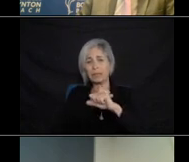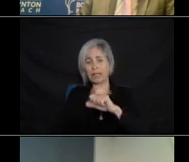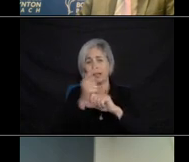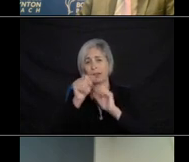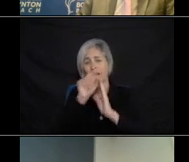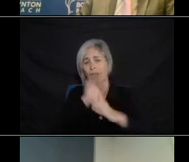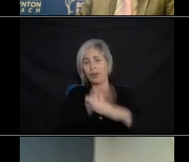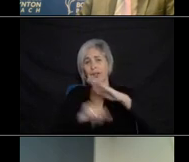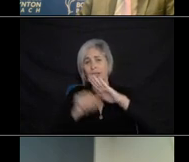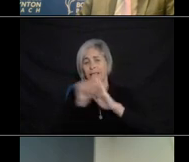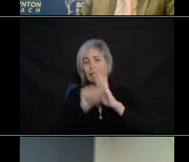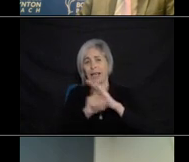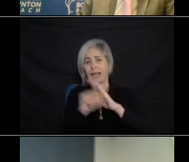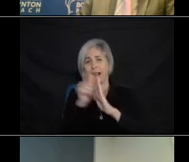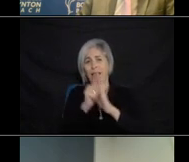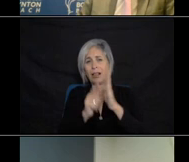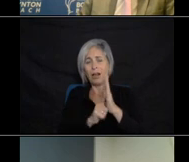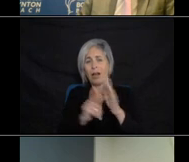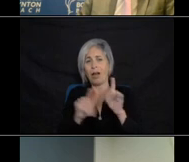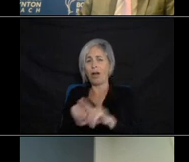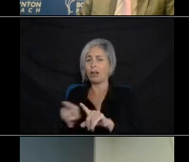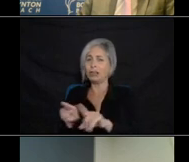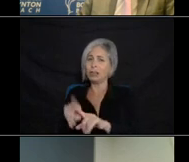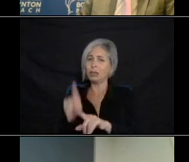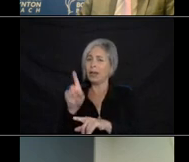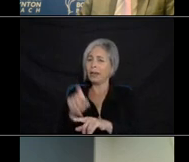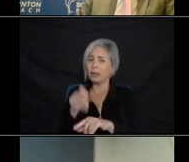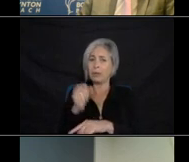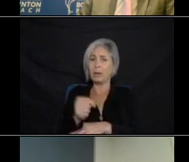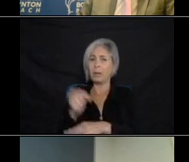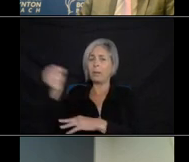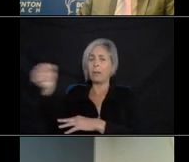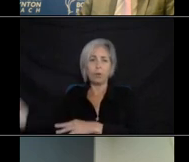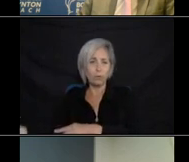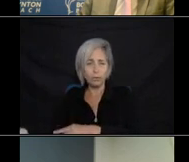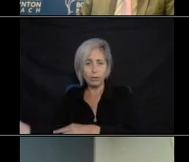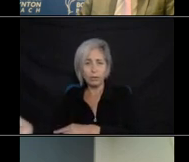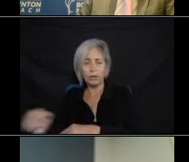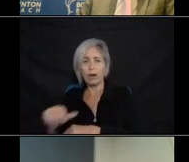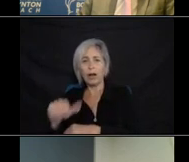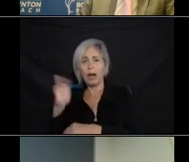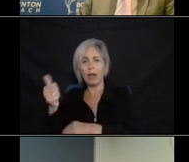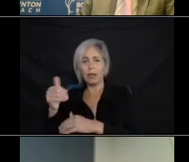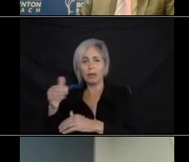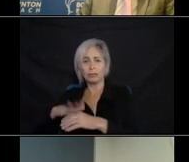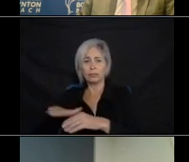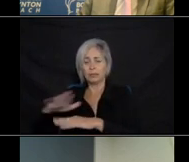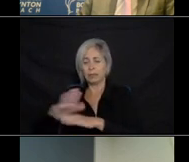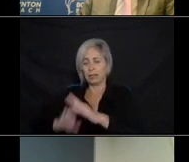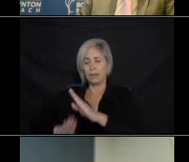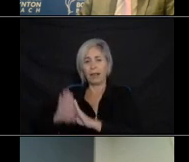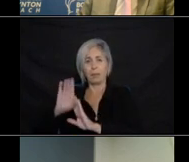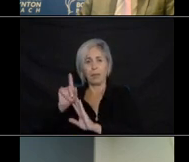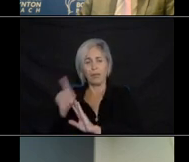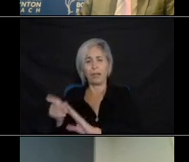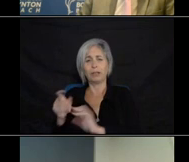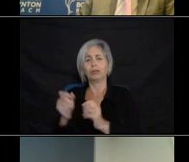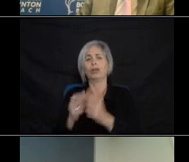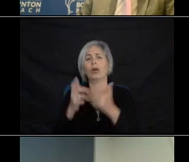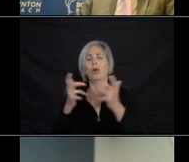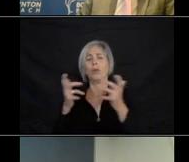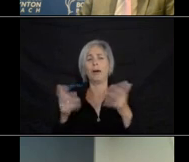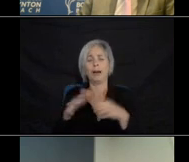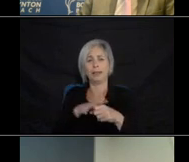law, but the gopher tortoises would also have to be relocated before any land clearing and development. There is so much land